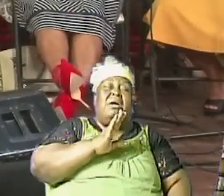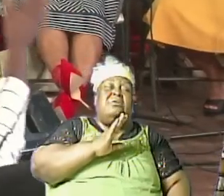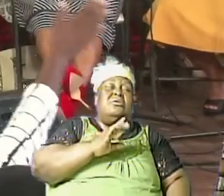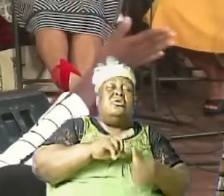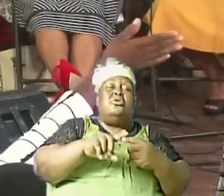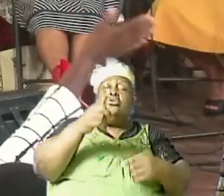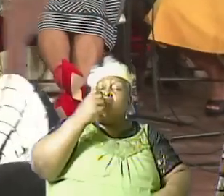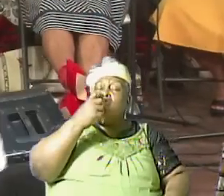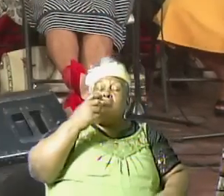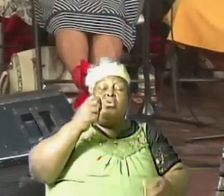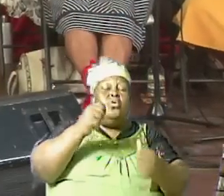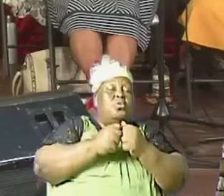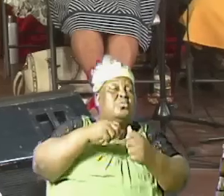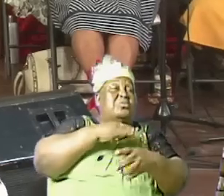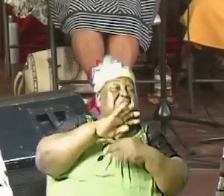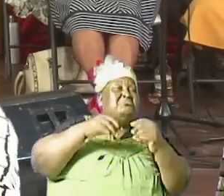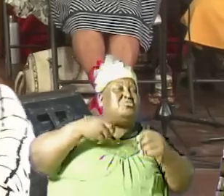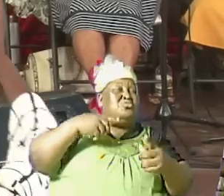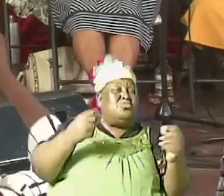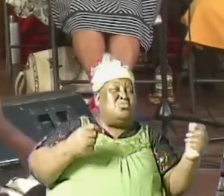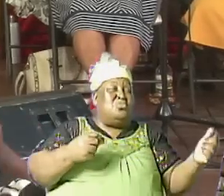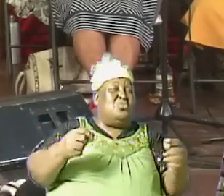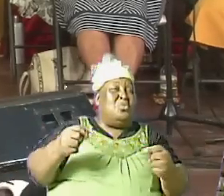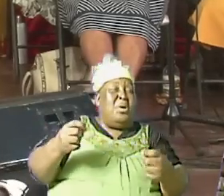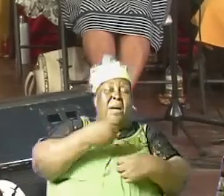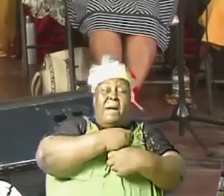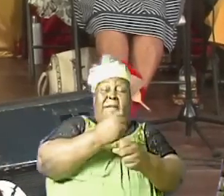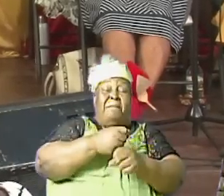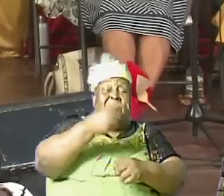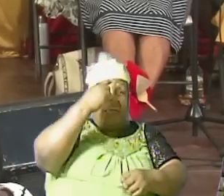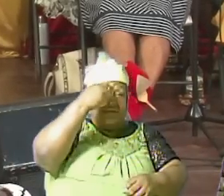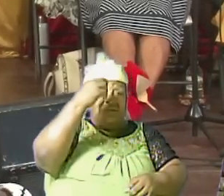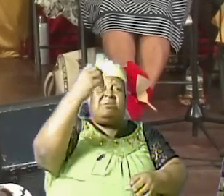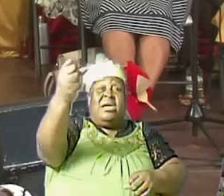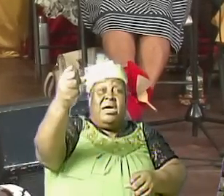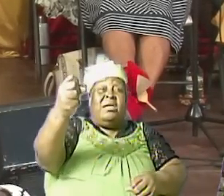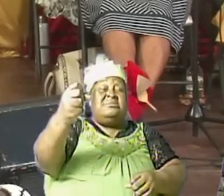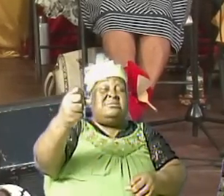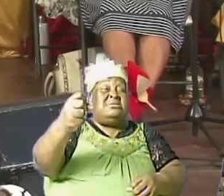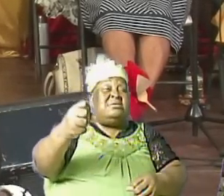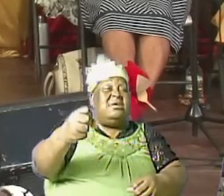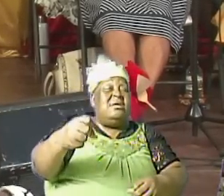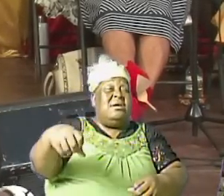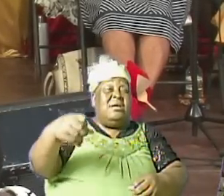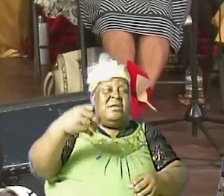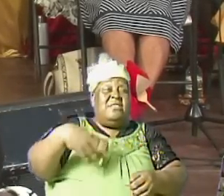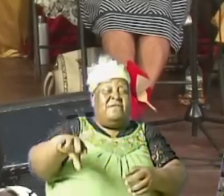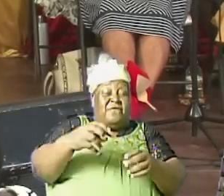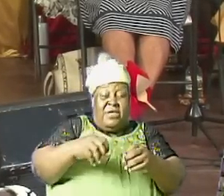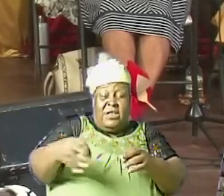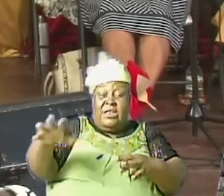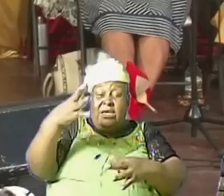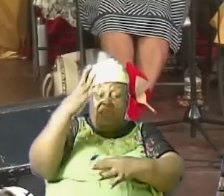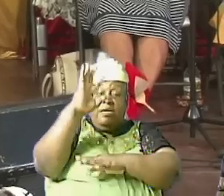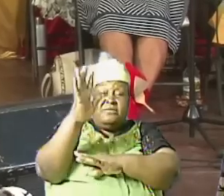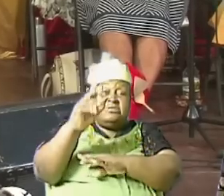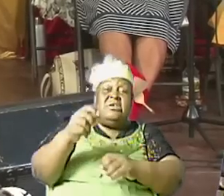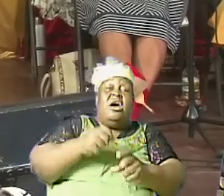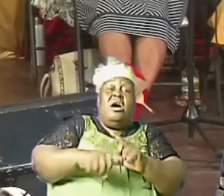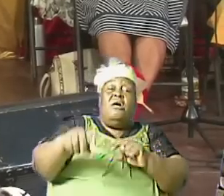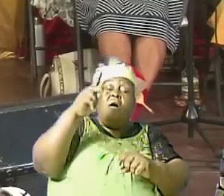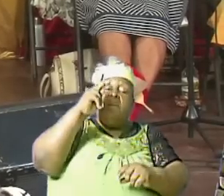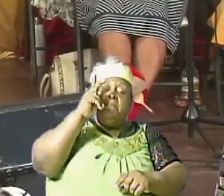with whom we have to do. It just makes sense. We take off the fig leaf